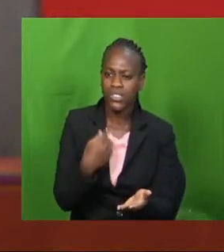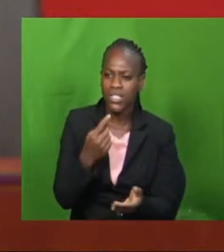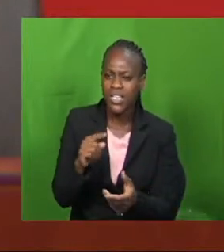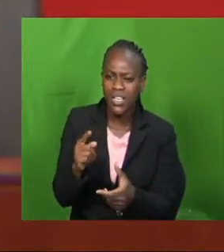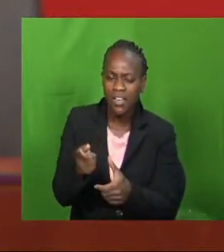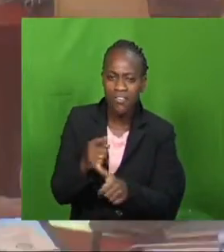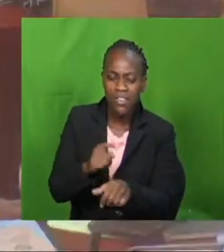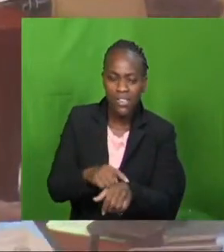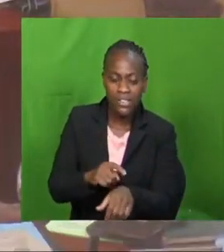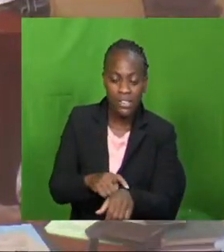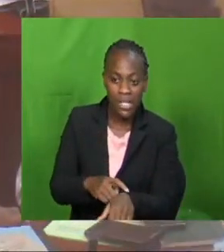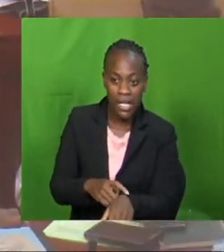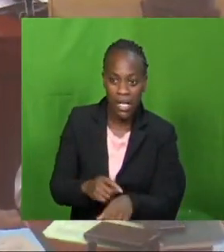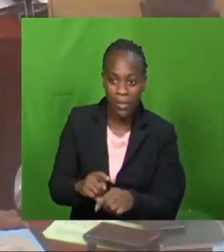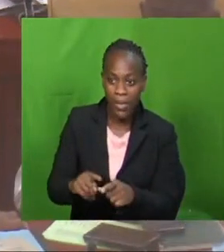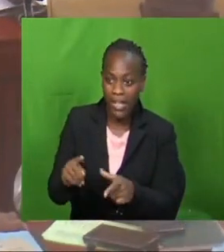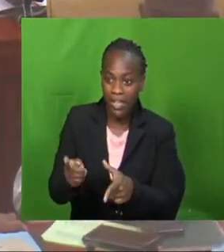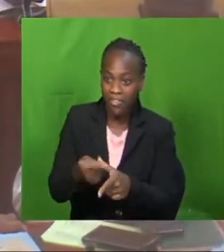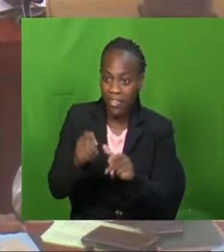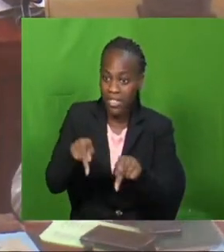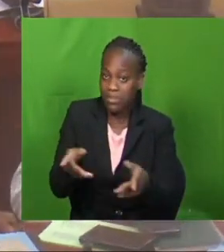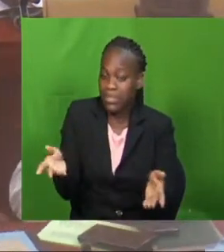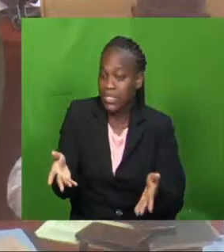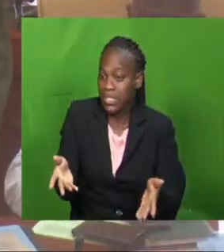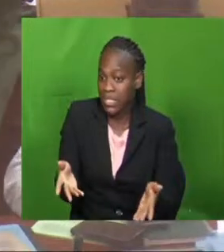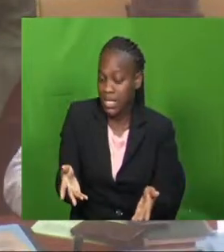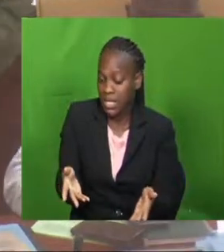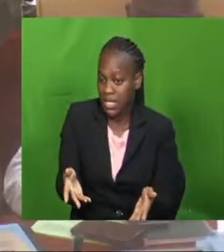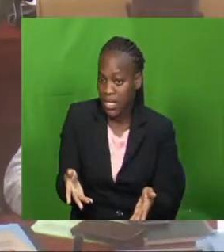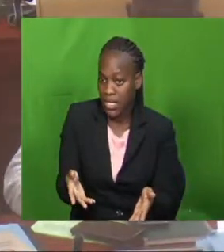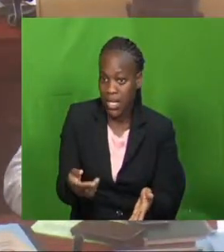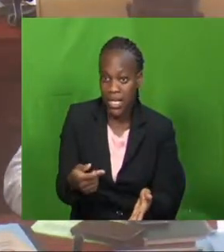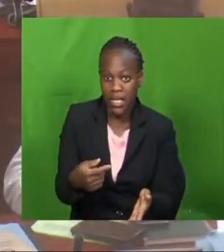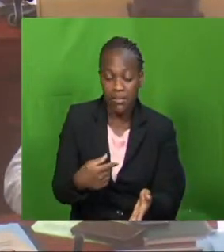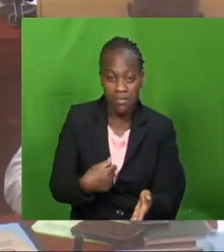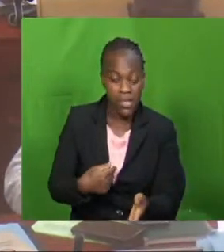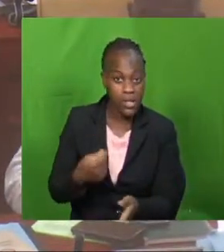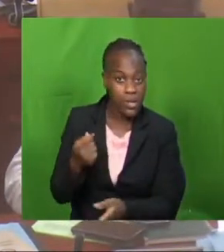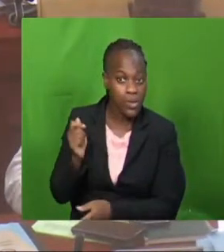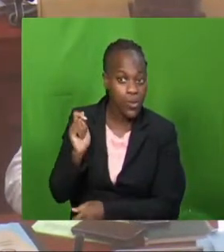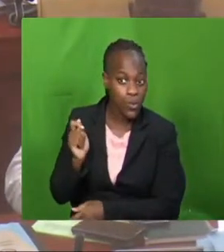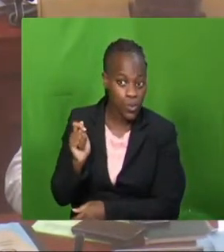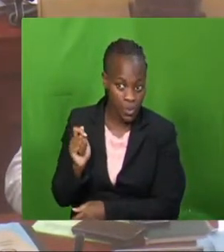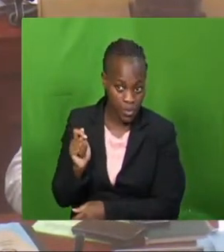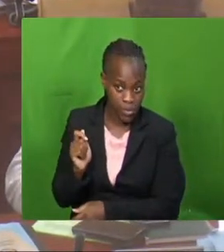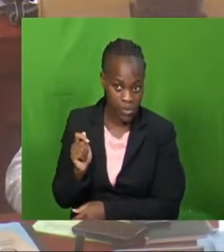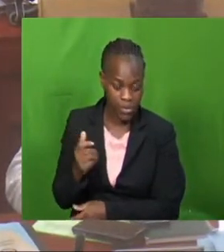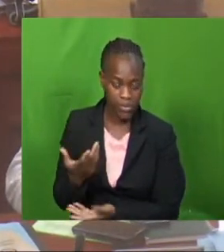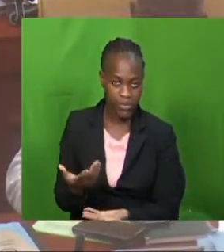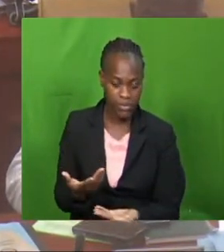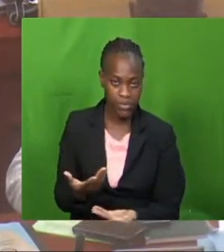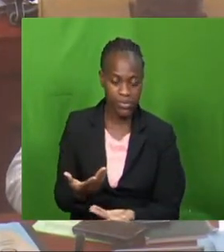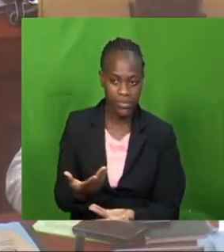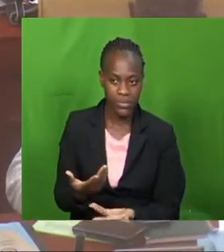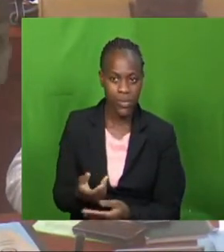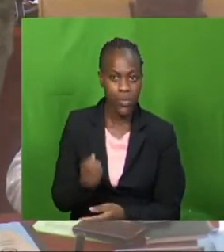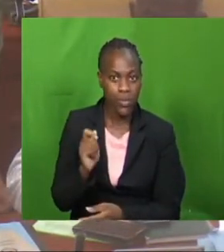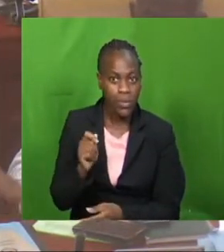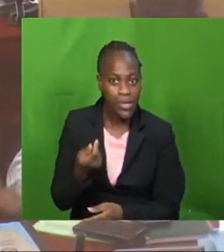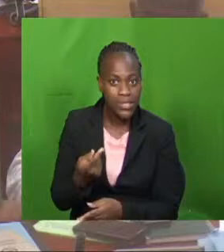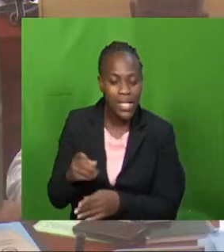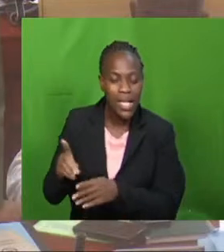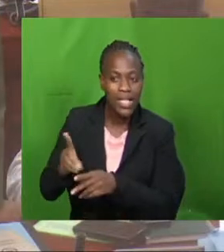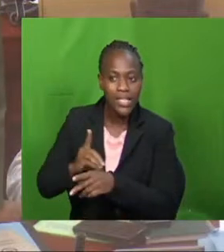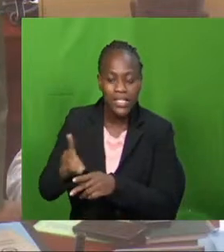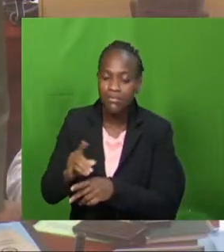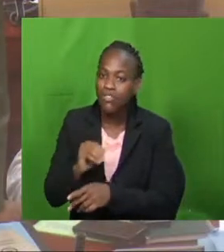behaving like a first timer. Because as a whip, if you care to know, the whip is in charge of discipline,